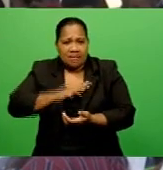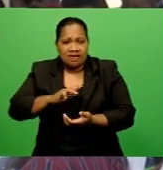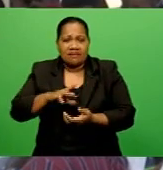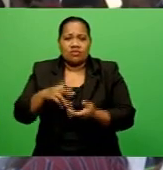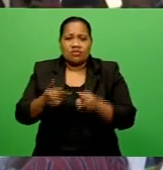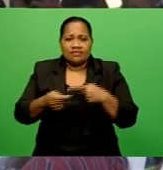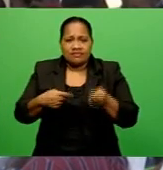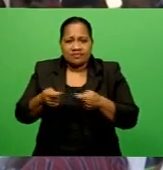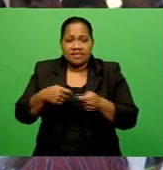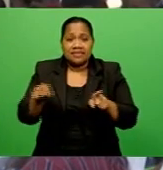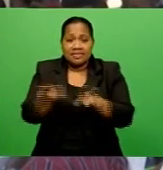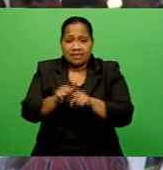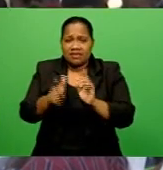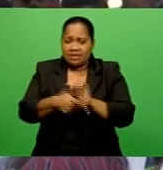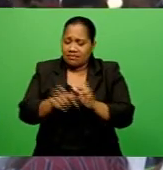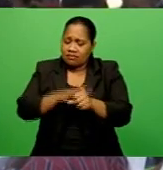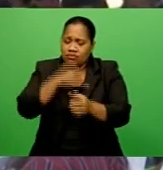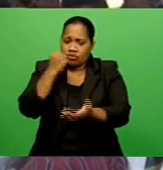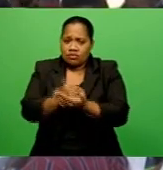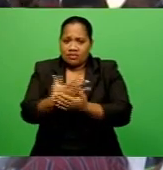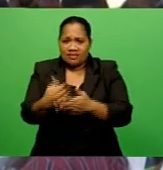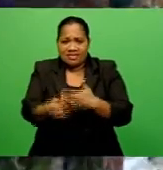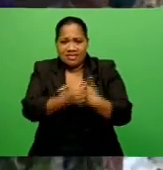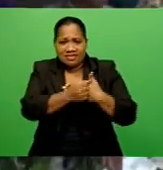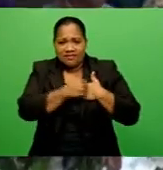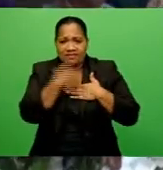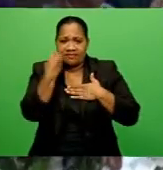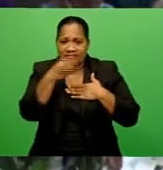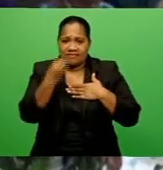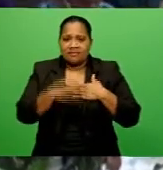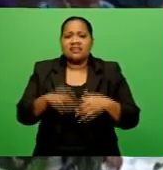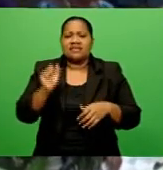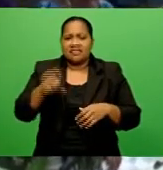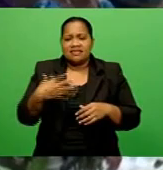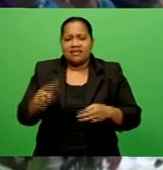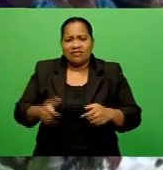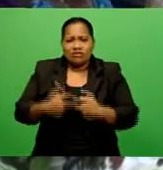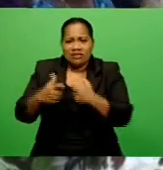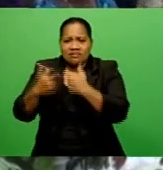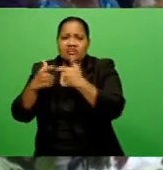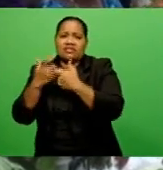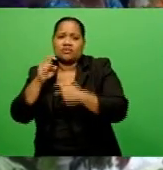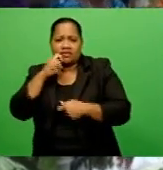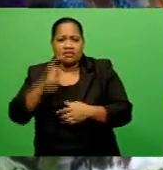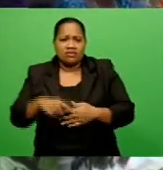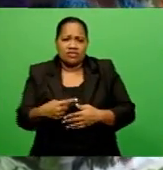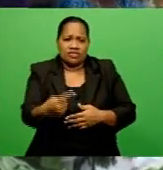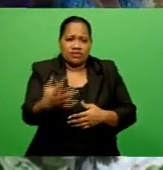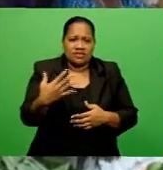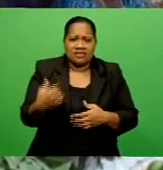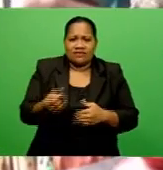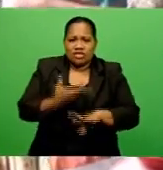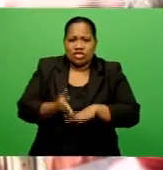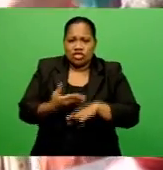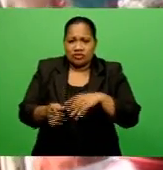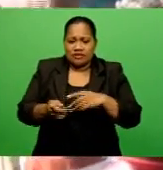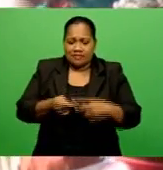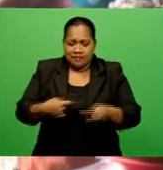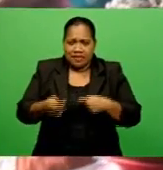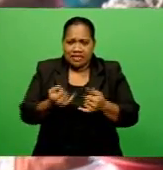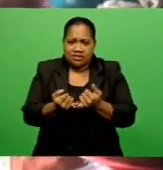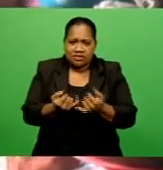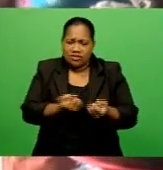time ensure food security. He adds despite the current challenges, they will continue to initiate new market strategies to ensure